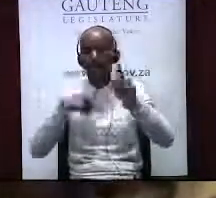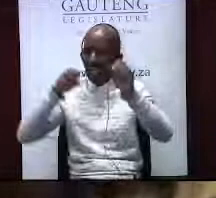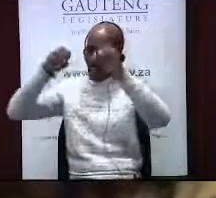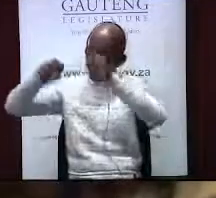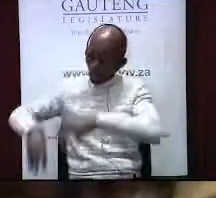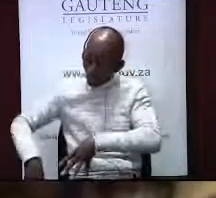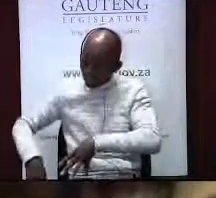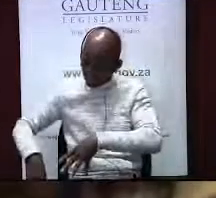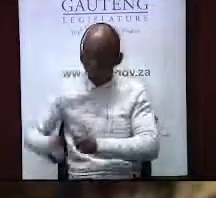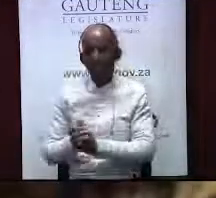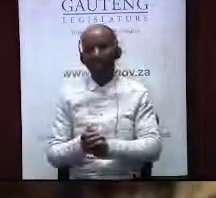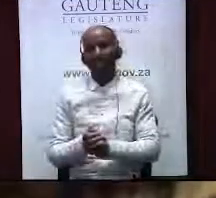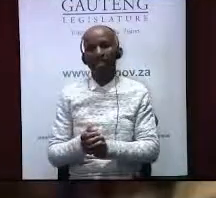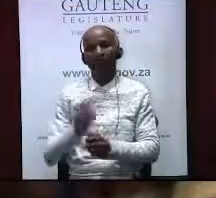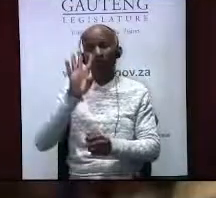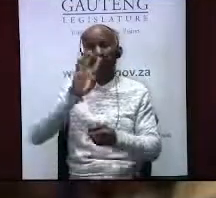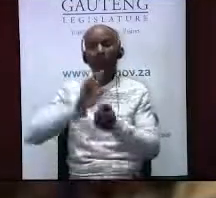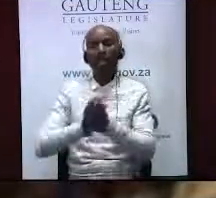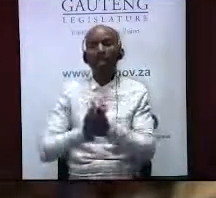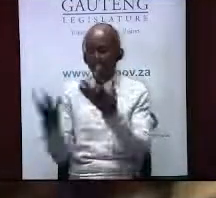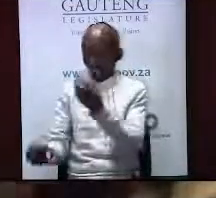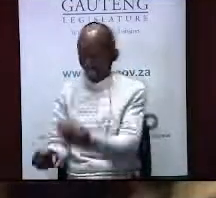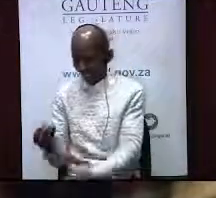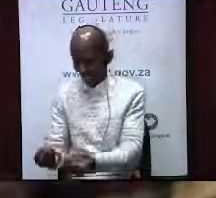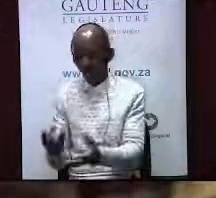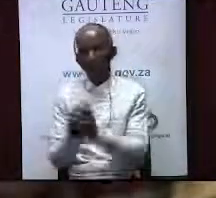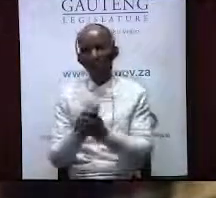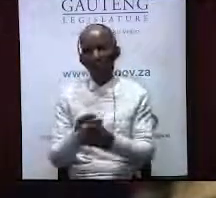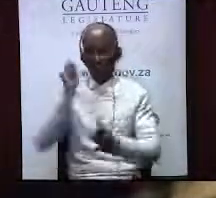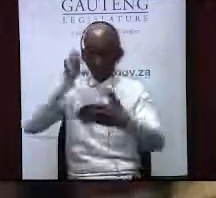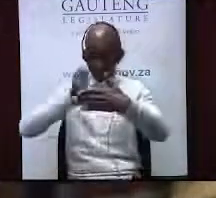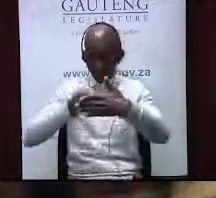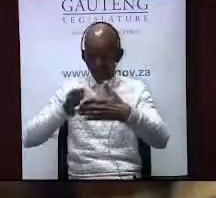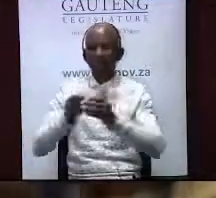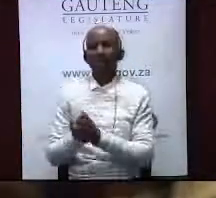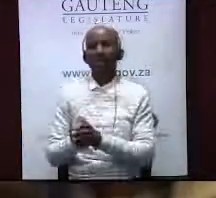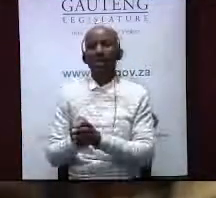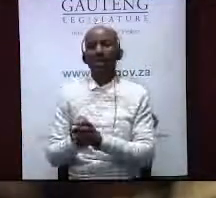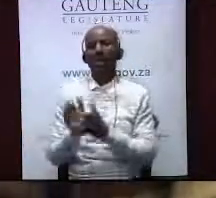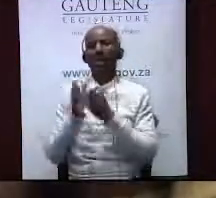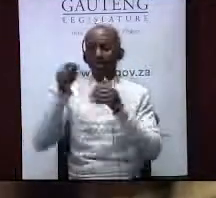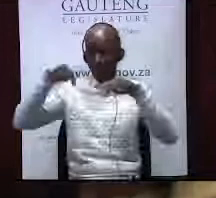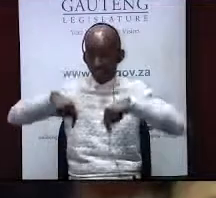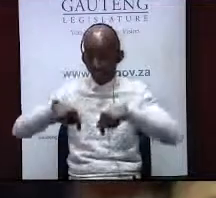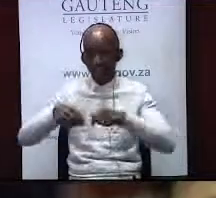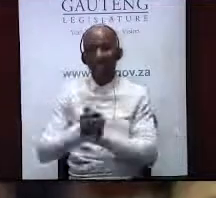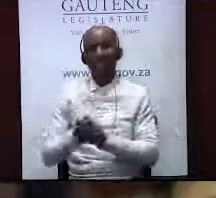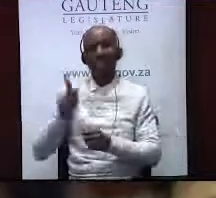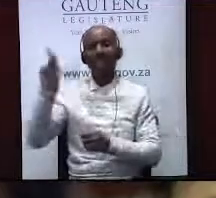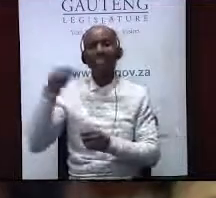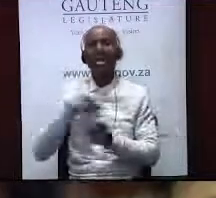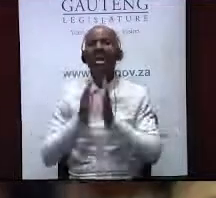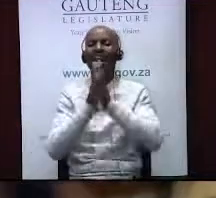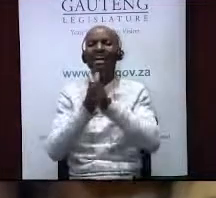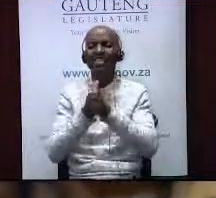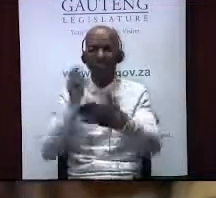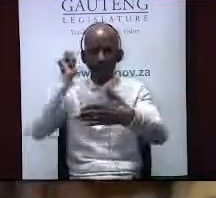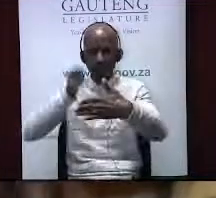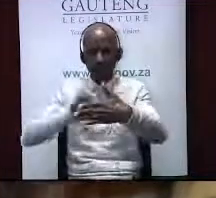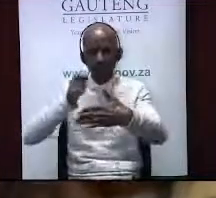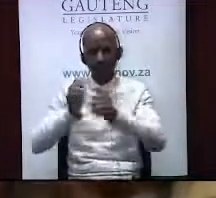lost custody ya bana ba 4 ke magistrate wa fo Kagiso. I asked the magistrate